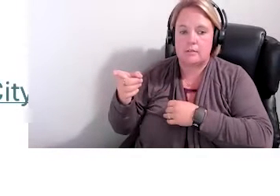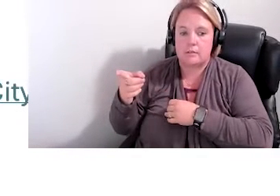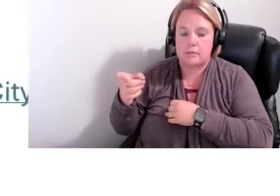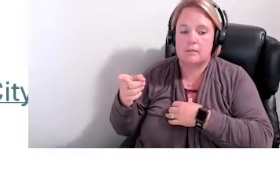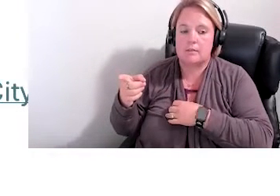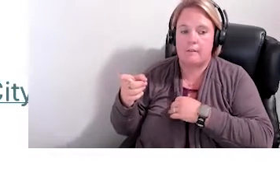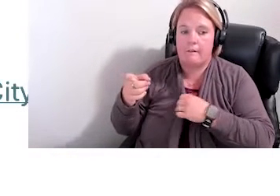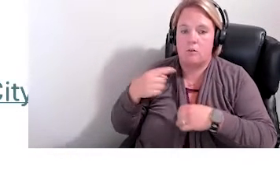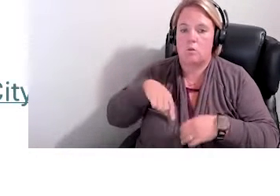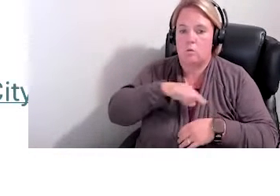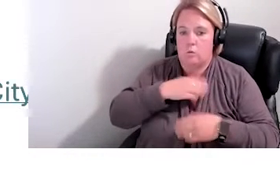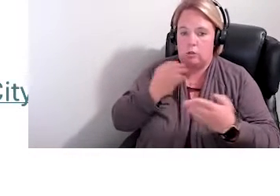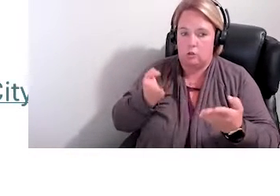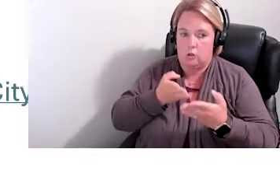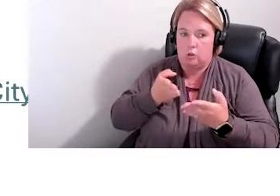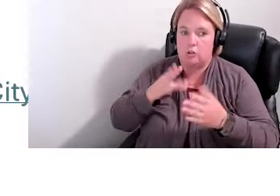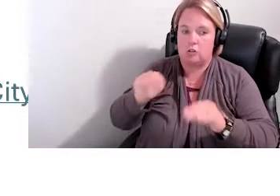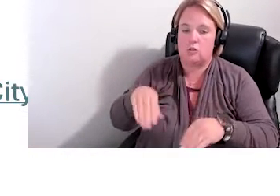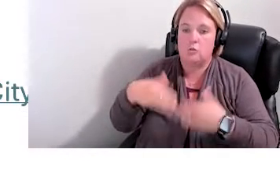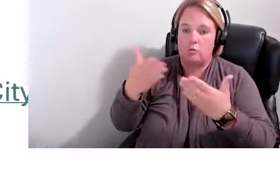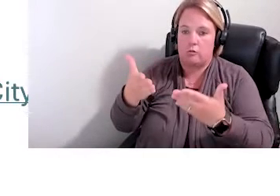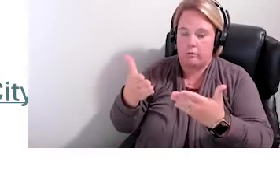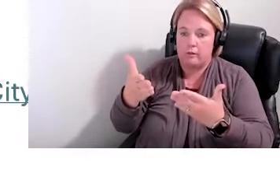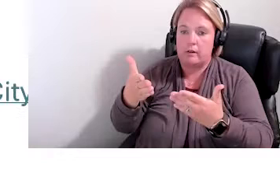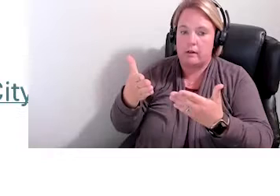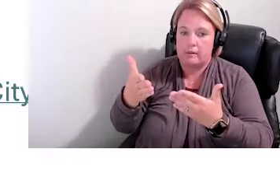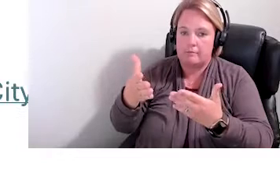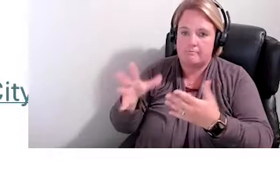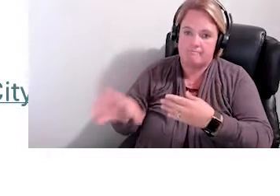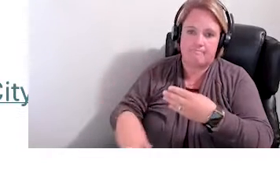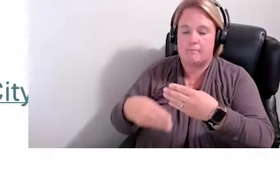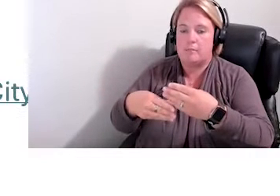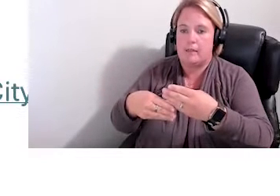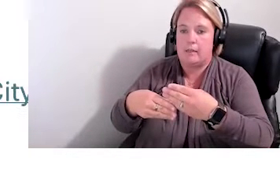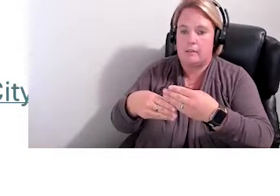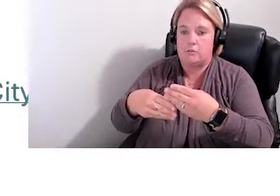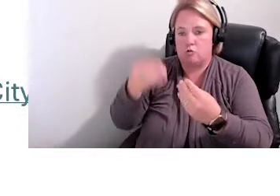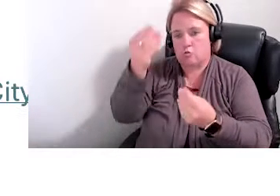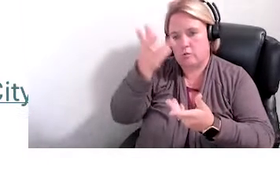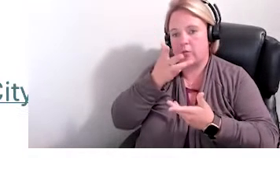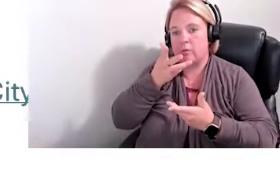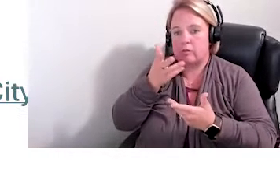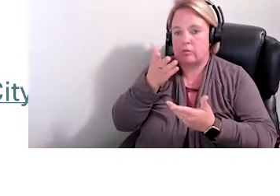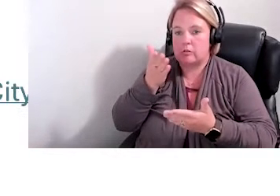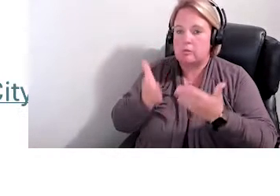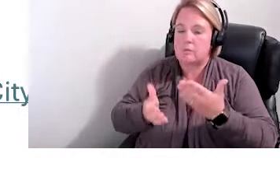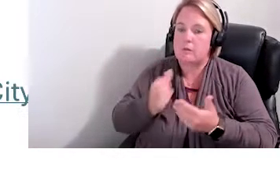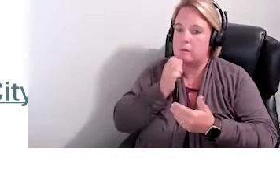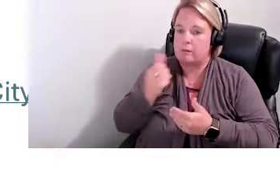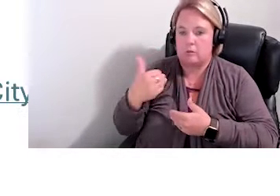And we are here to provide you that extra information that you might not have